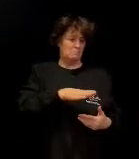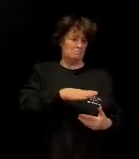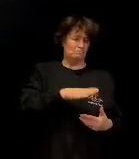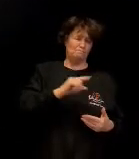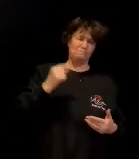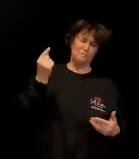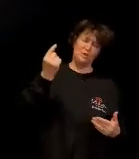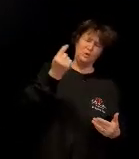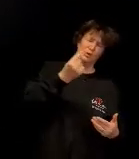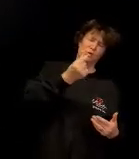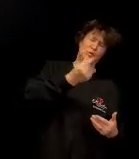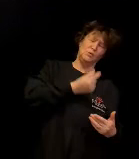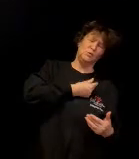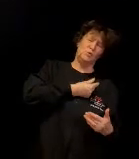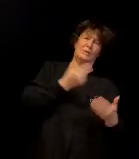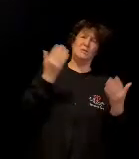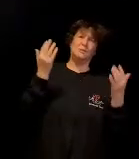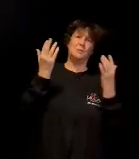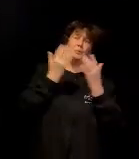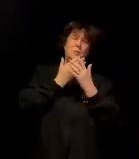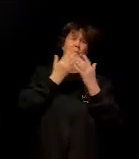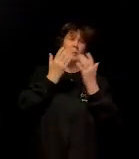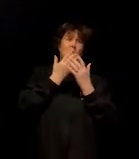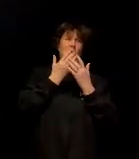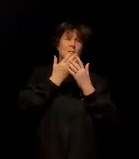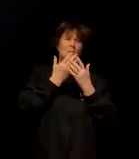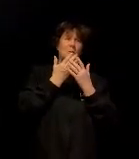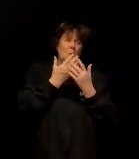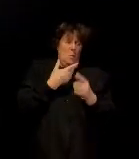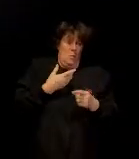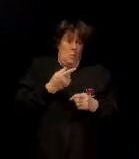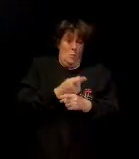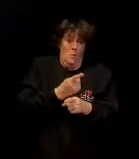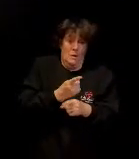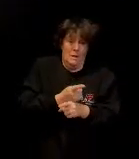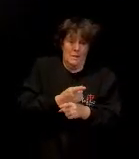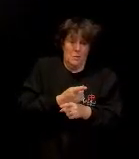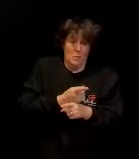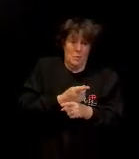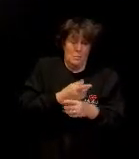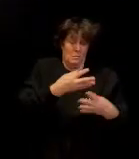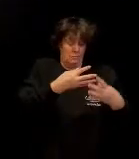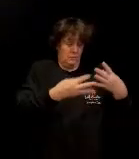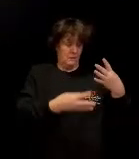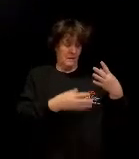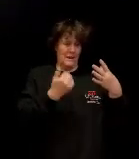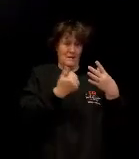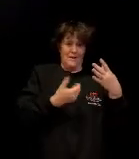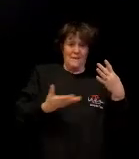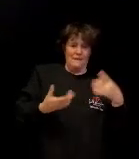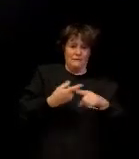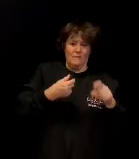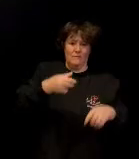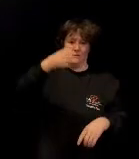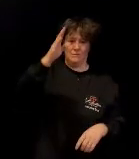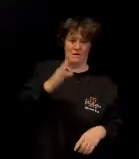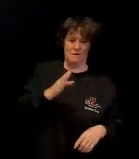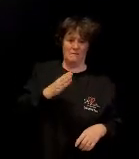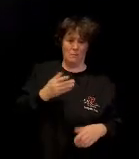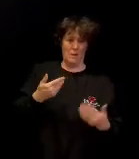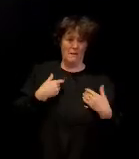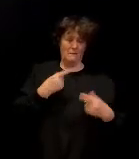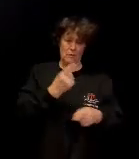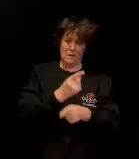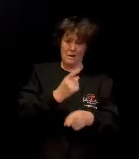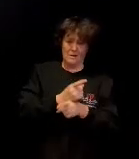being bestowed to us, we have a right to all of it, amen? Sometimes it's hard to receive